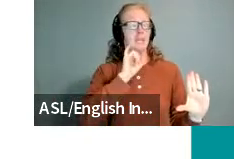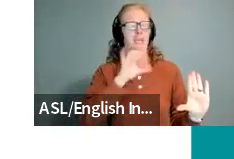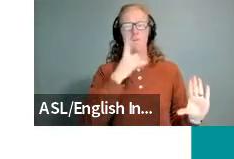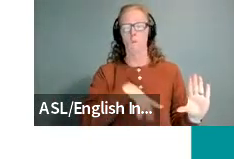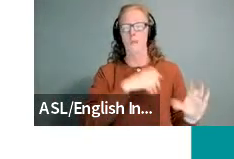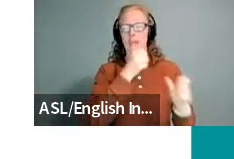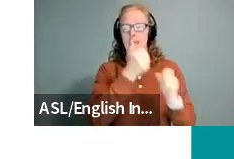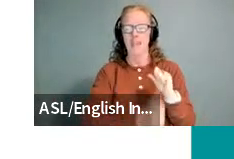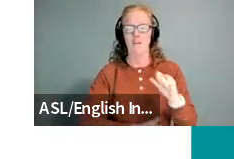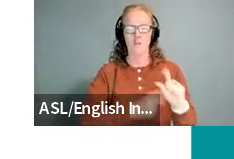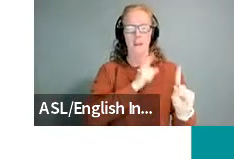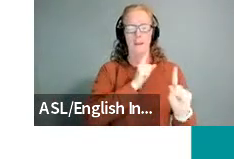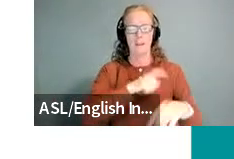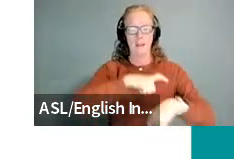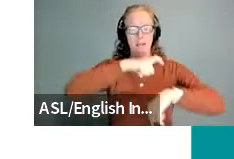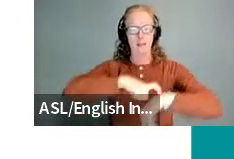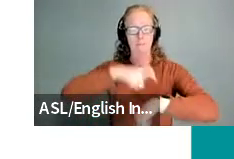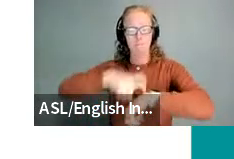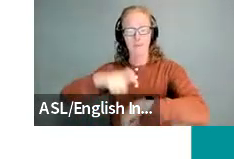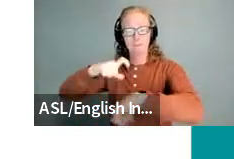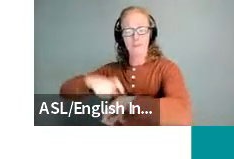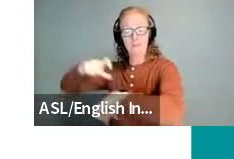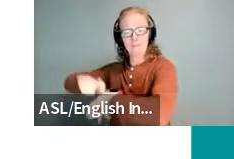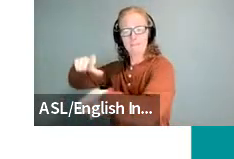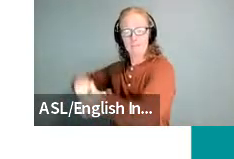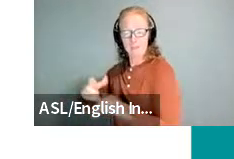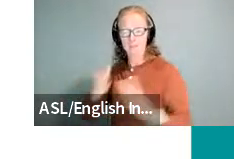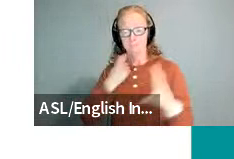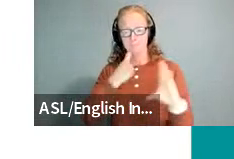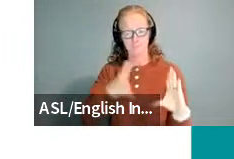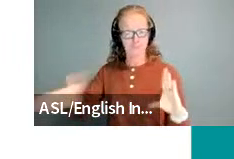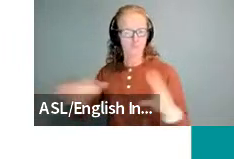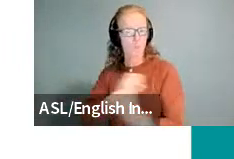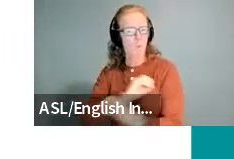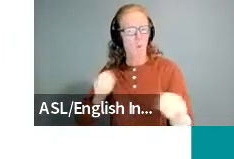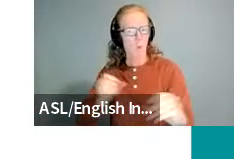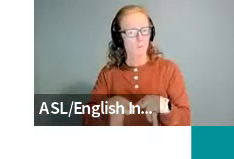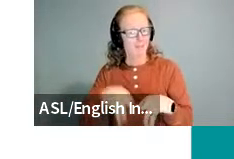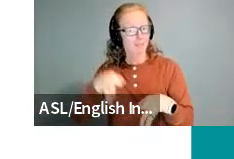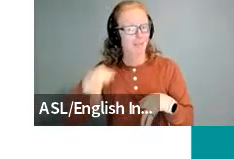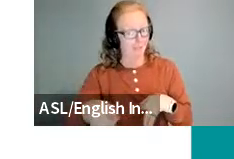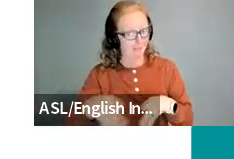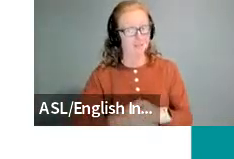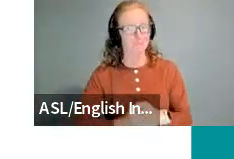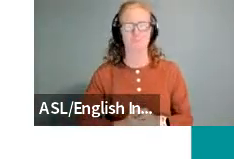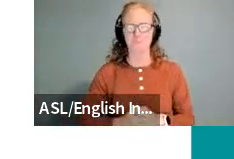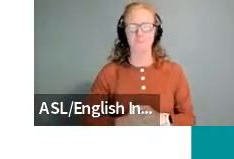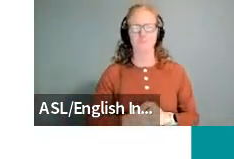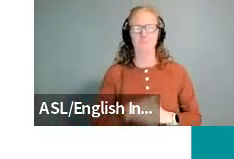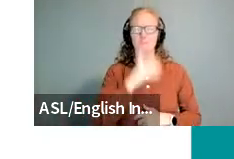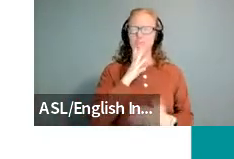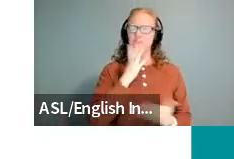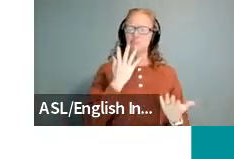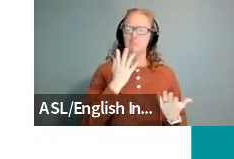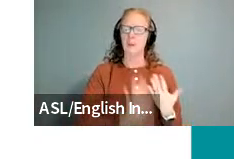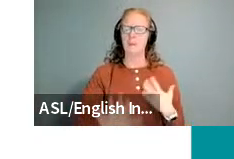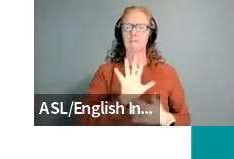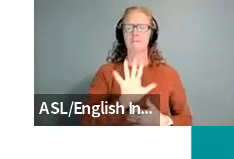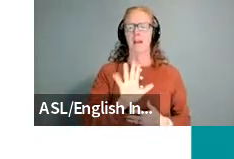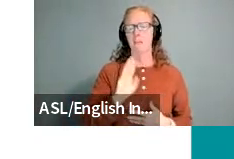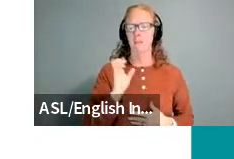schedule milestone that we have, and not really encounter any delay, this program could cost in the $5 billion